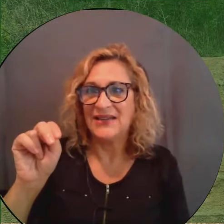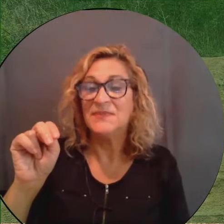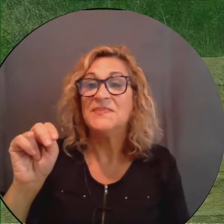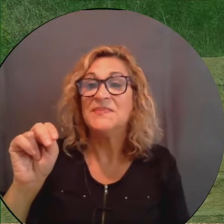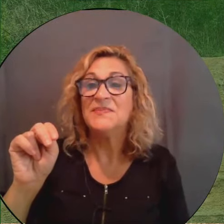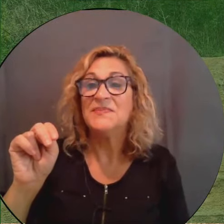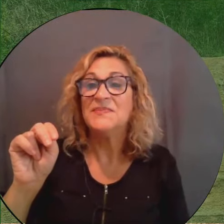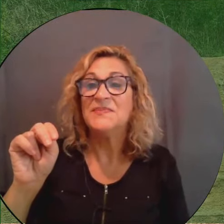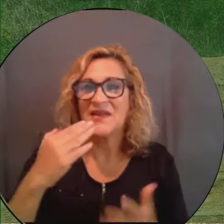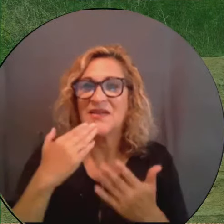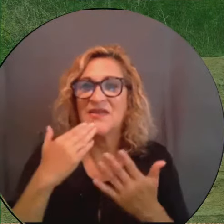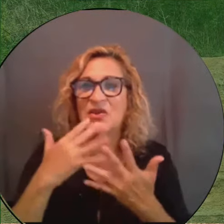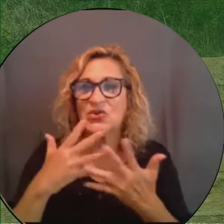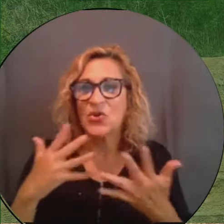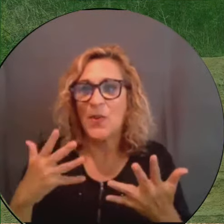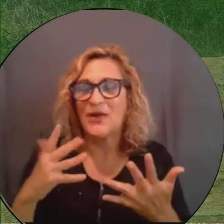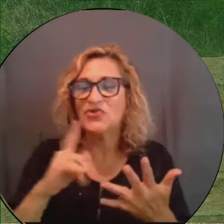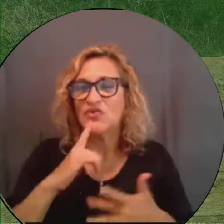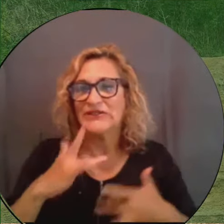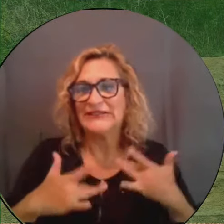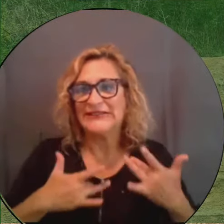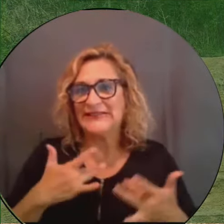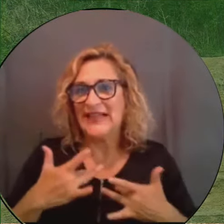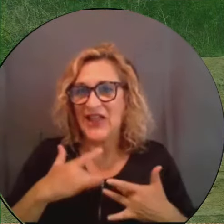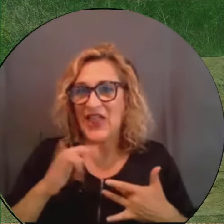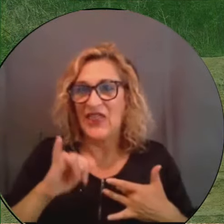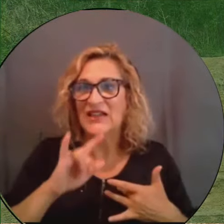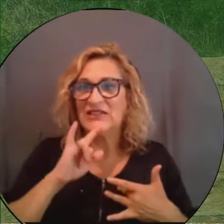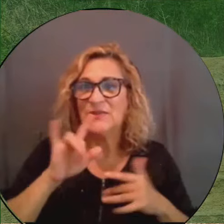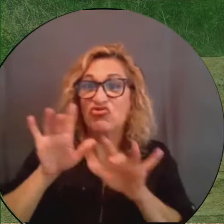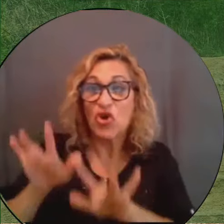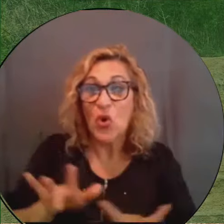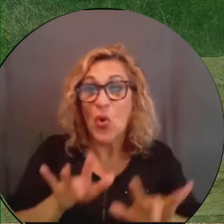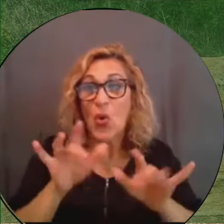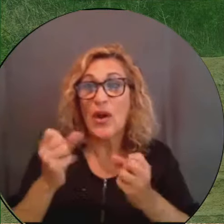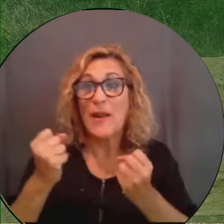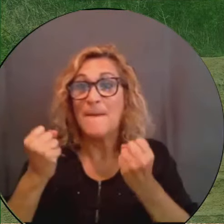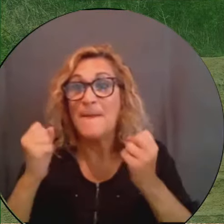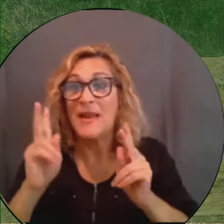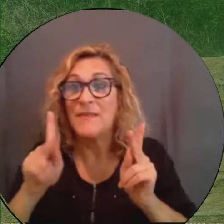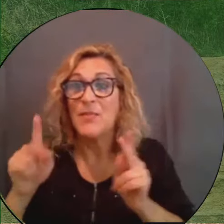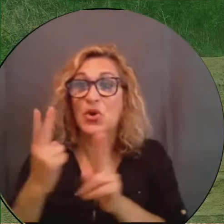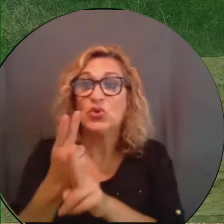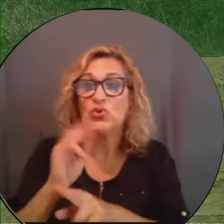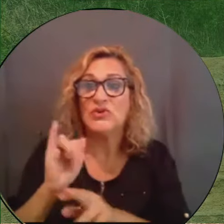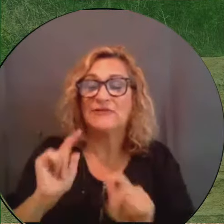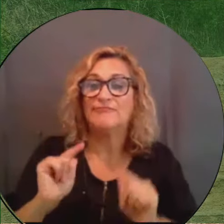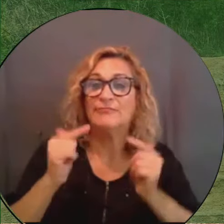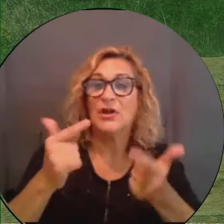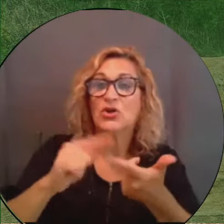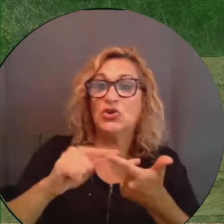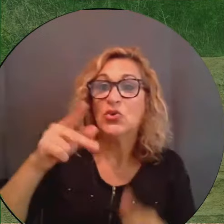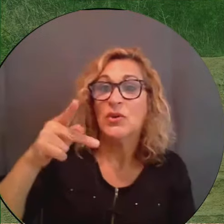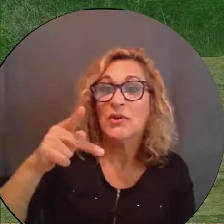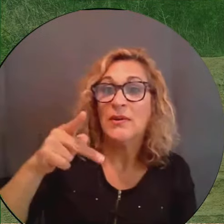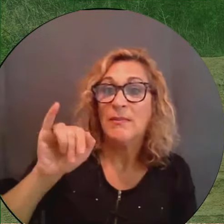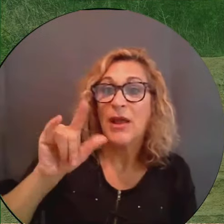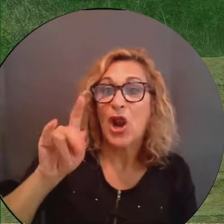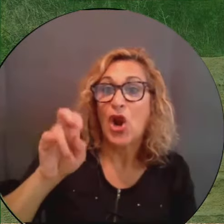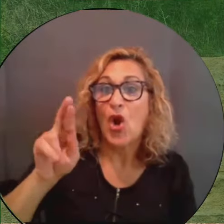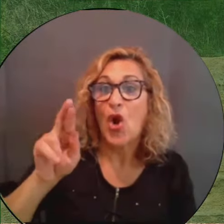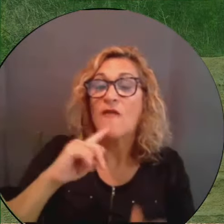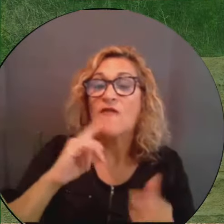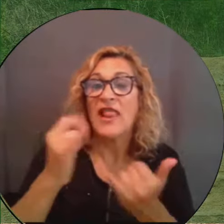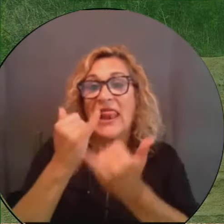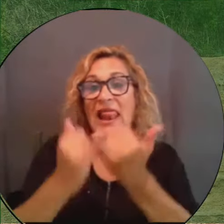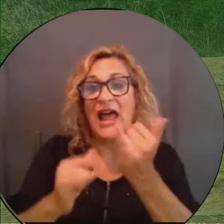It's all so clear and helpful. I'm really excited that this is being recorded and lots of people can use it. I'm going to turn it over to Pilar for the final word, and then we'll have Q&A after